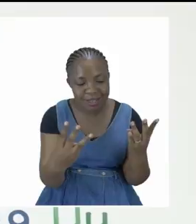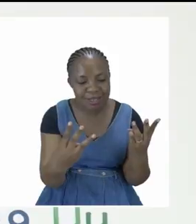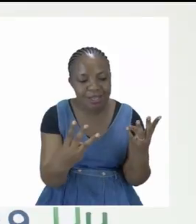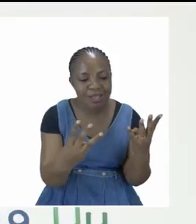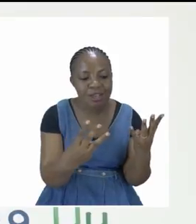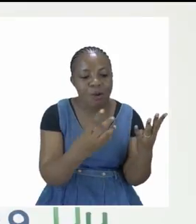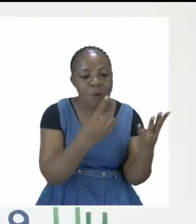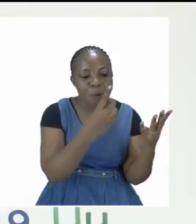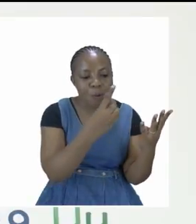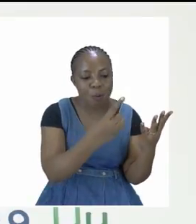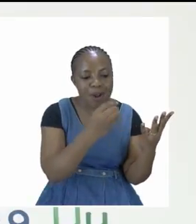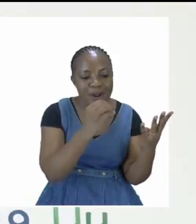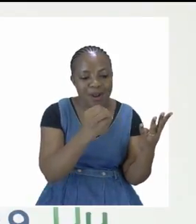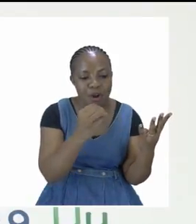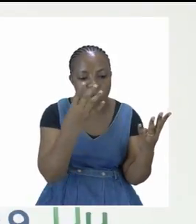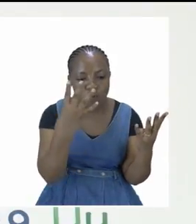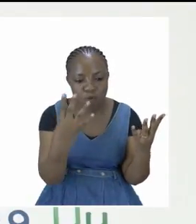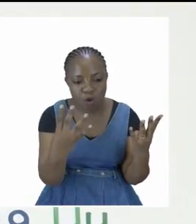104,